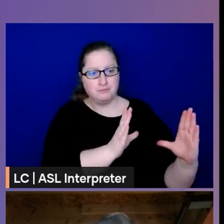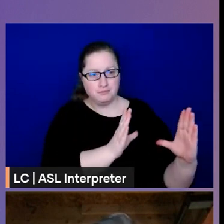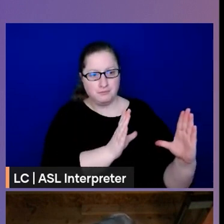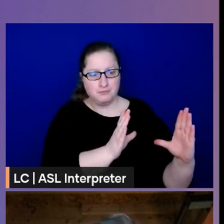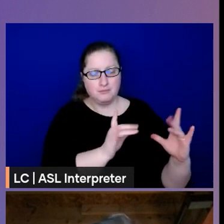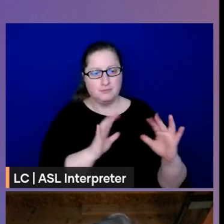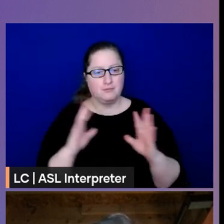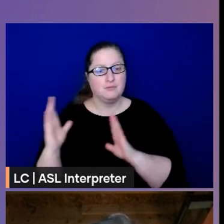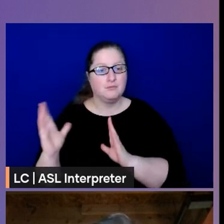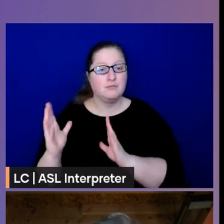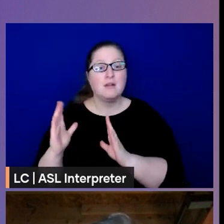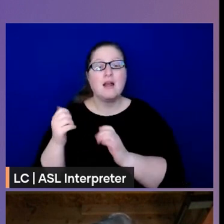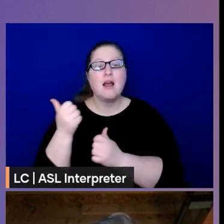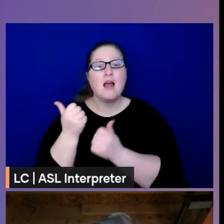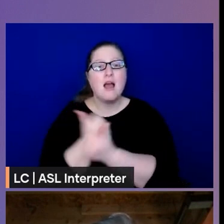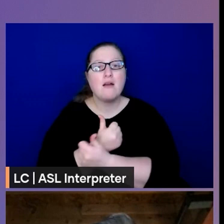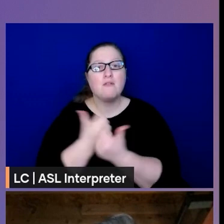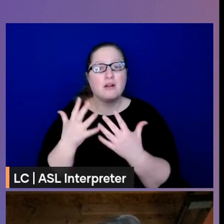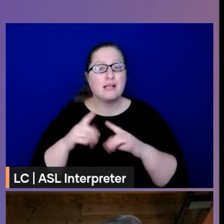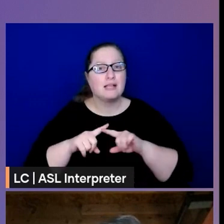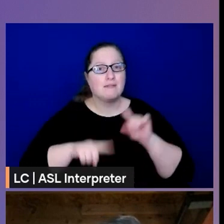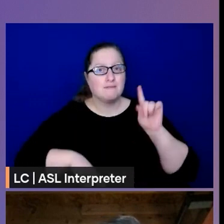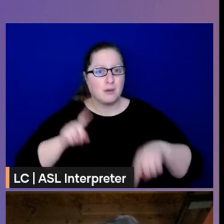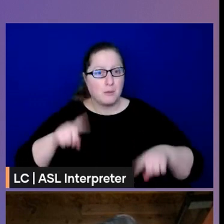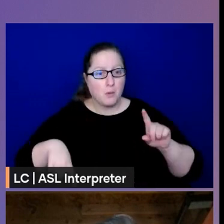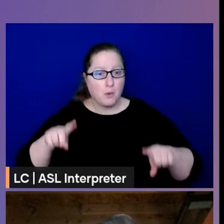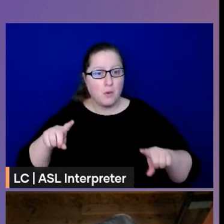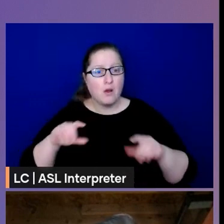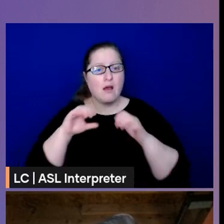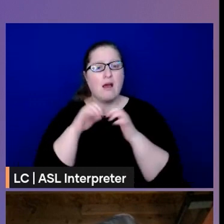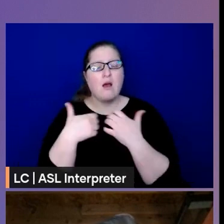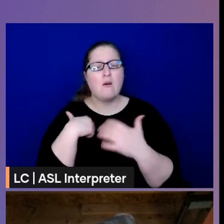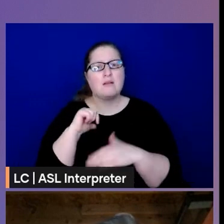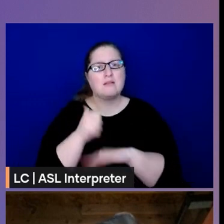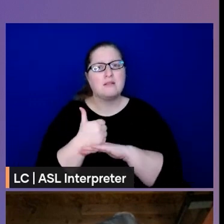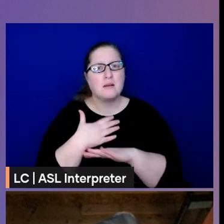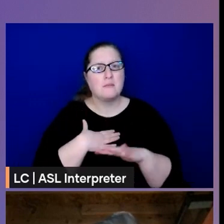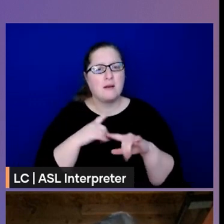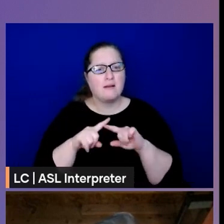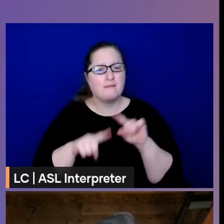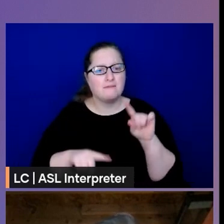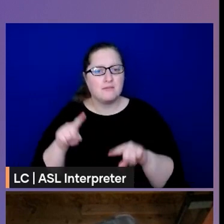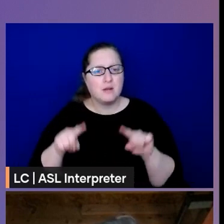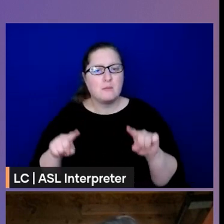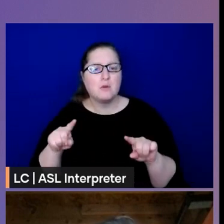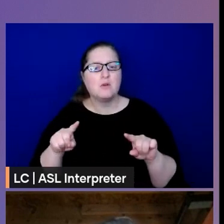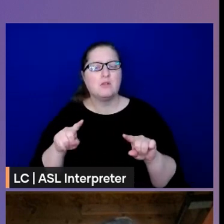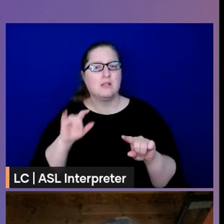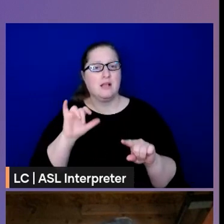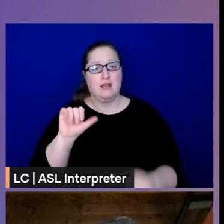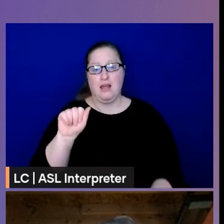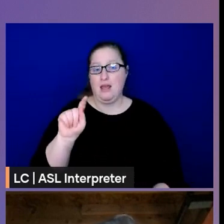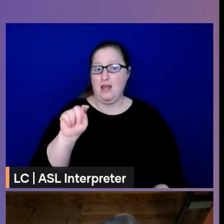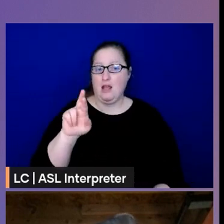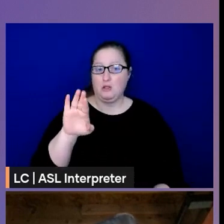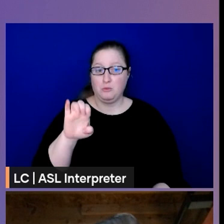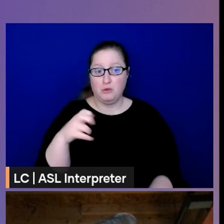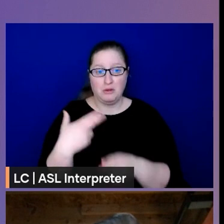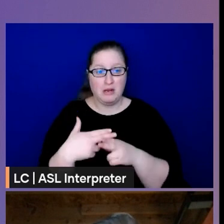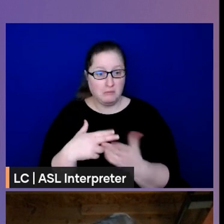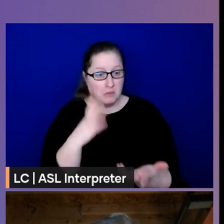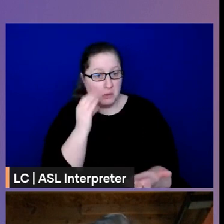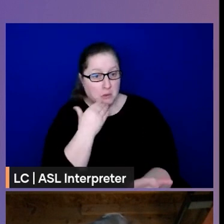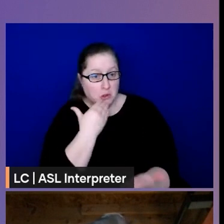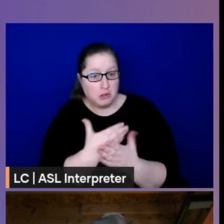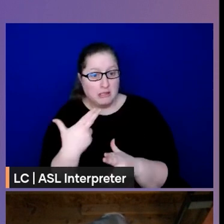everything's variabilized. And the way I create my variables is the attribute name is a pretty good name. So